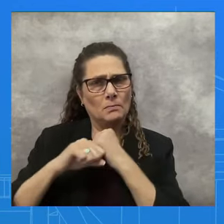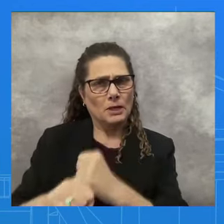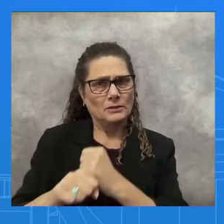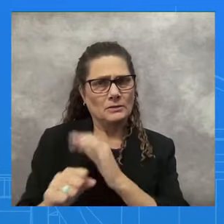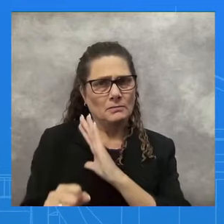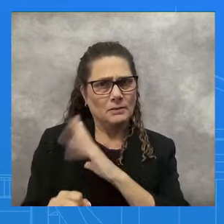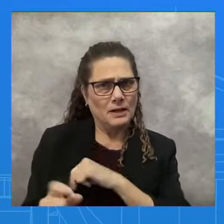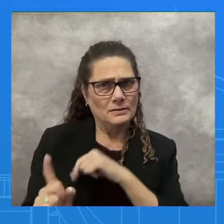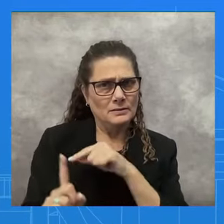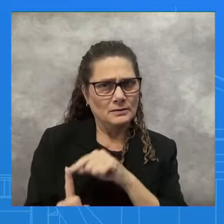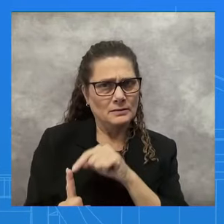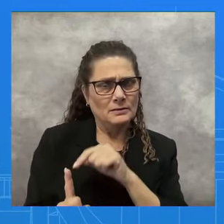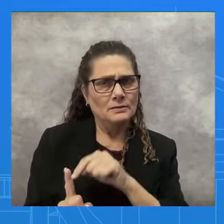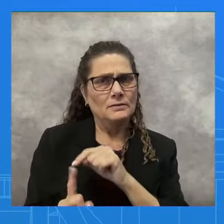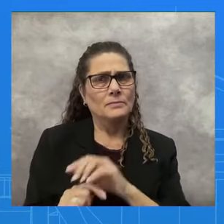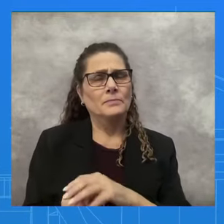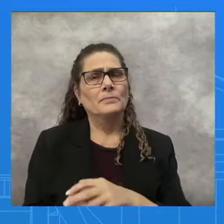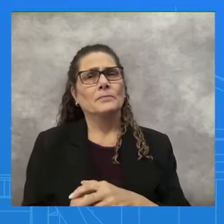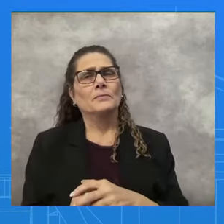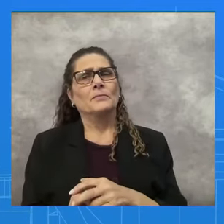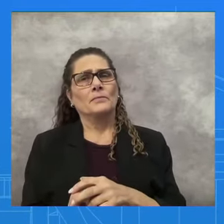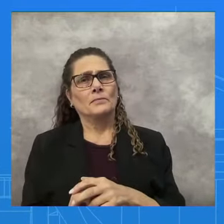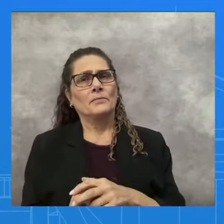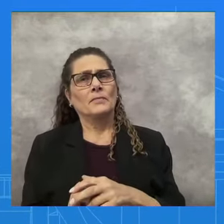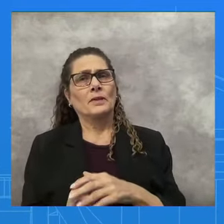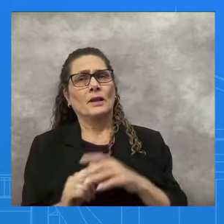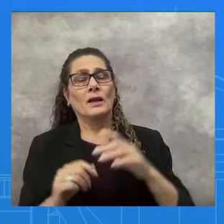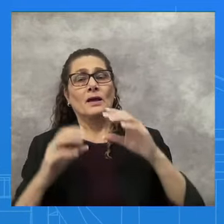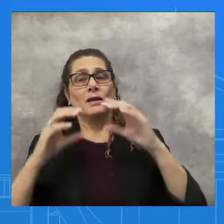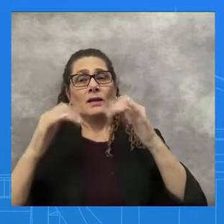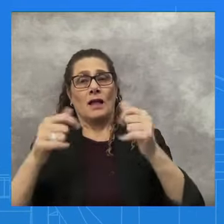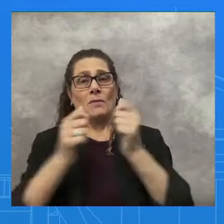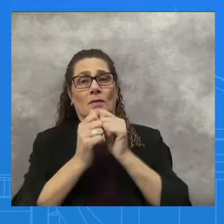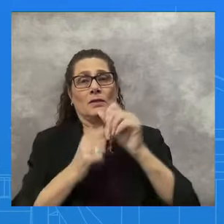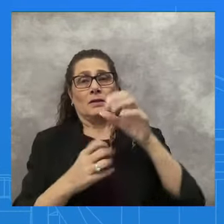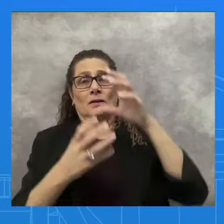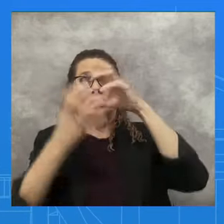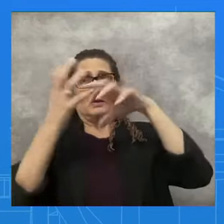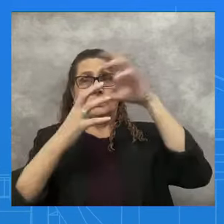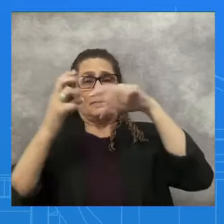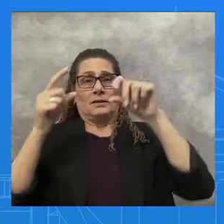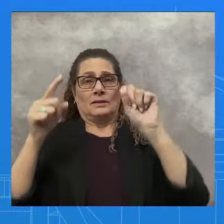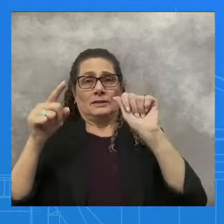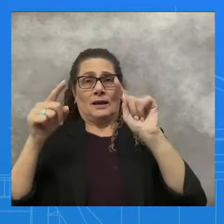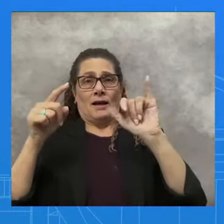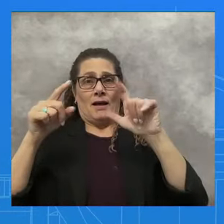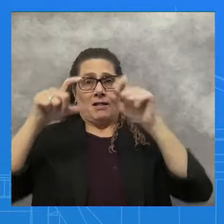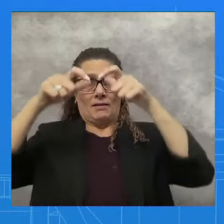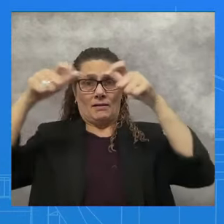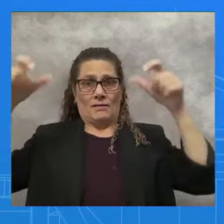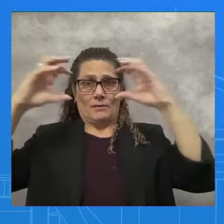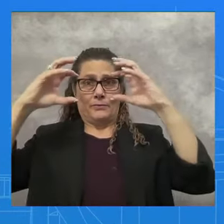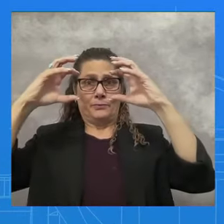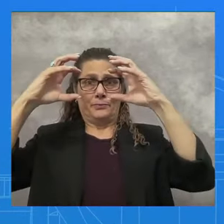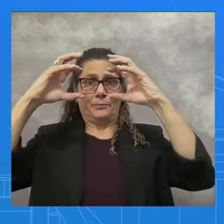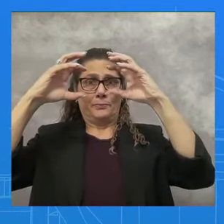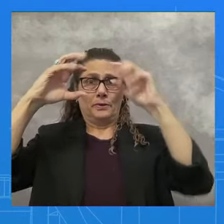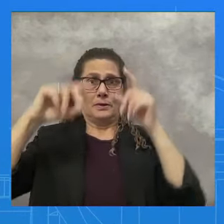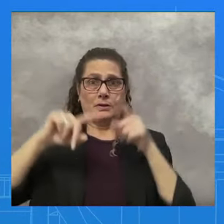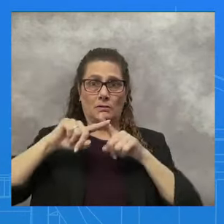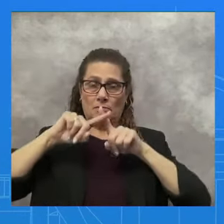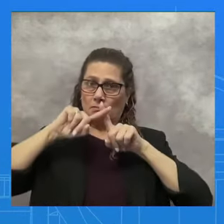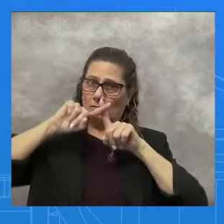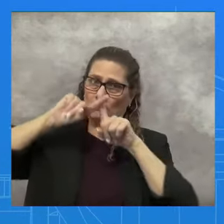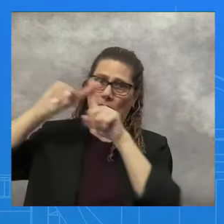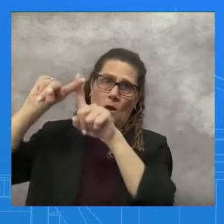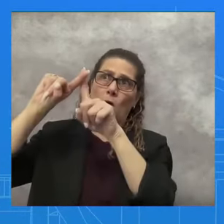Peter about satellites, life as we know it revolves around satellites, and it sounds like something would be greatly impacted,